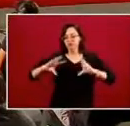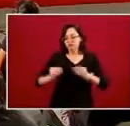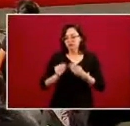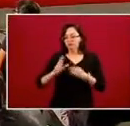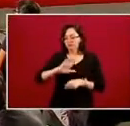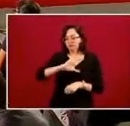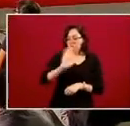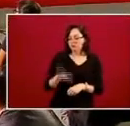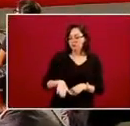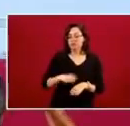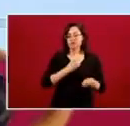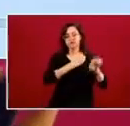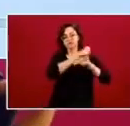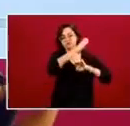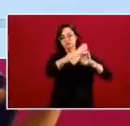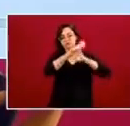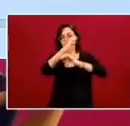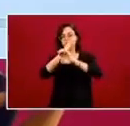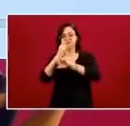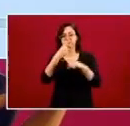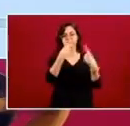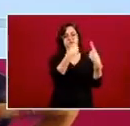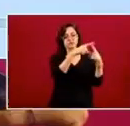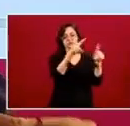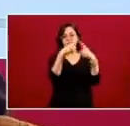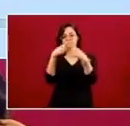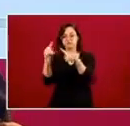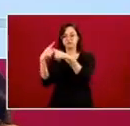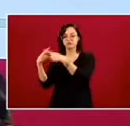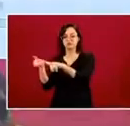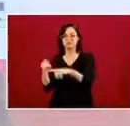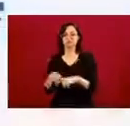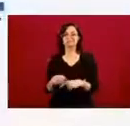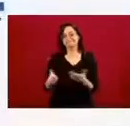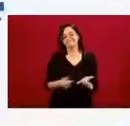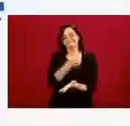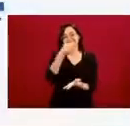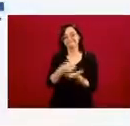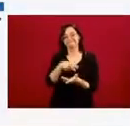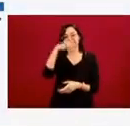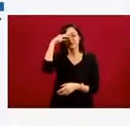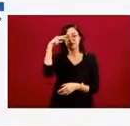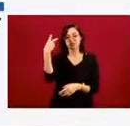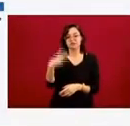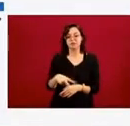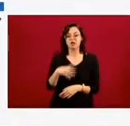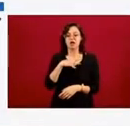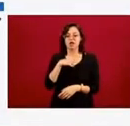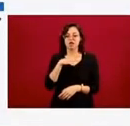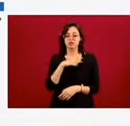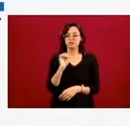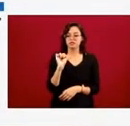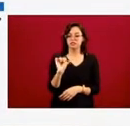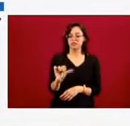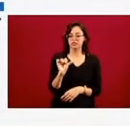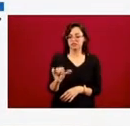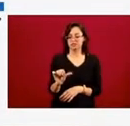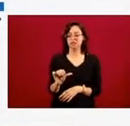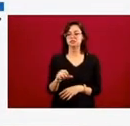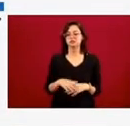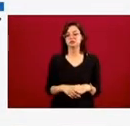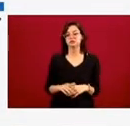Here we have the raw statistics of fatalities that have occurred by state in Mexico, and Mexico City has